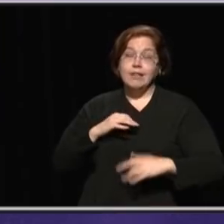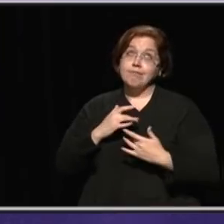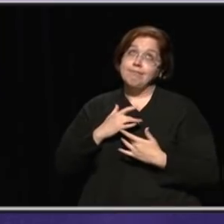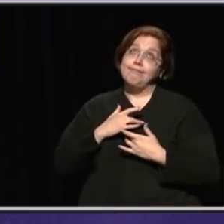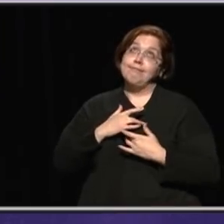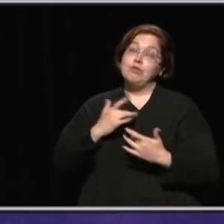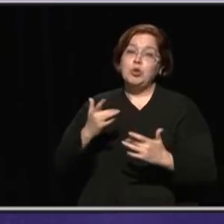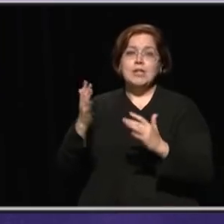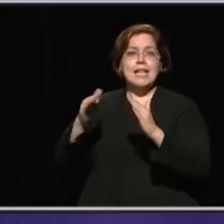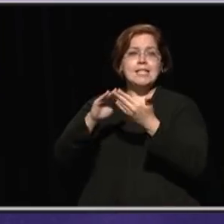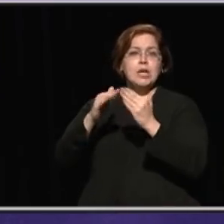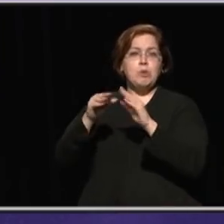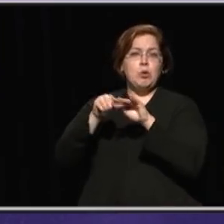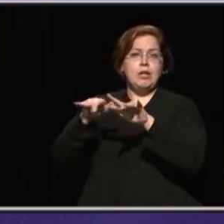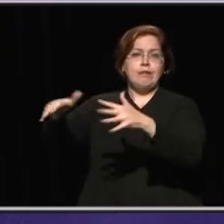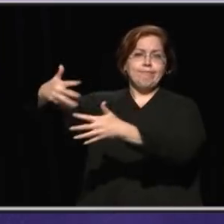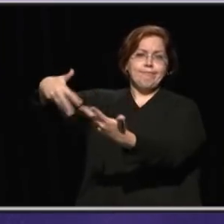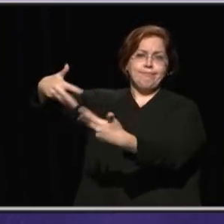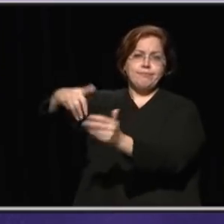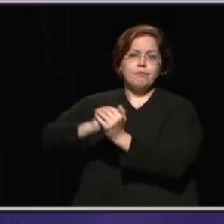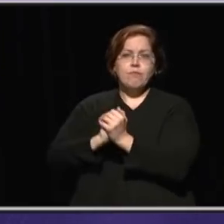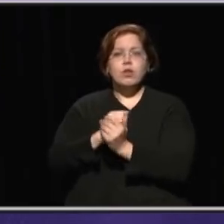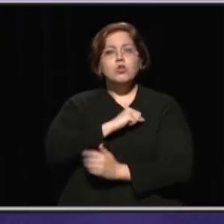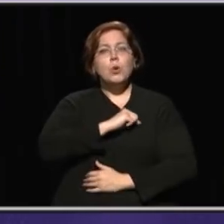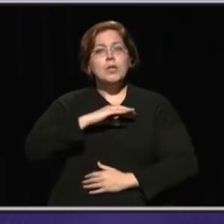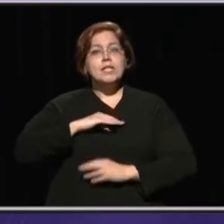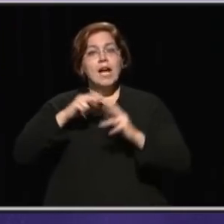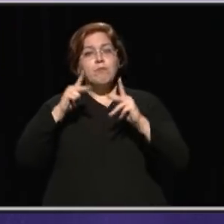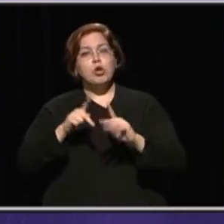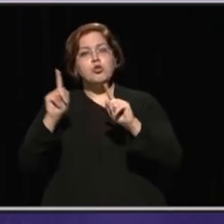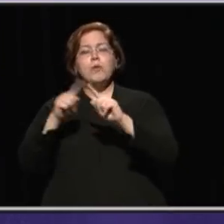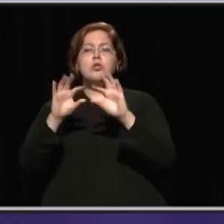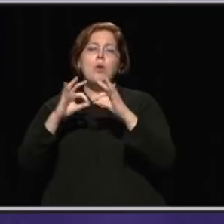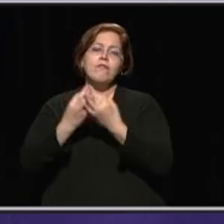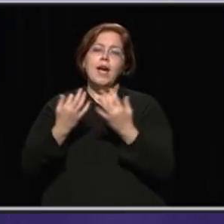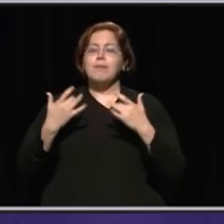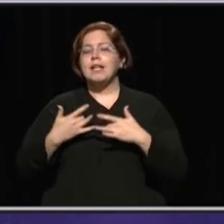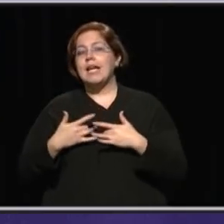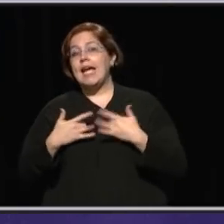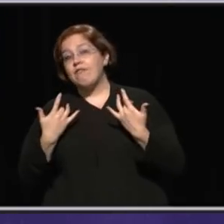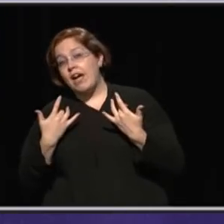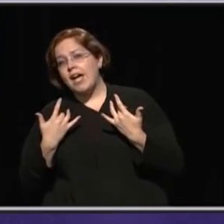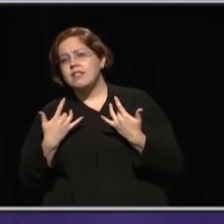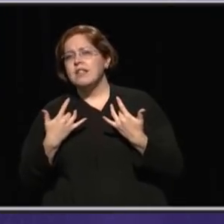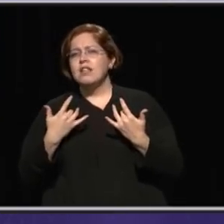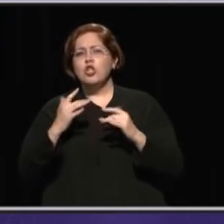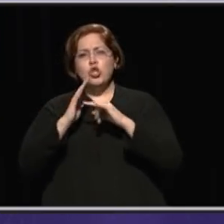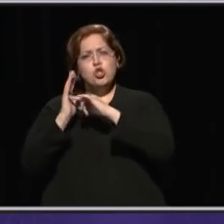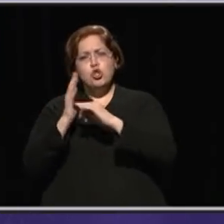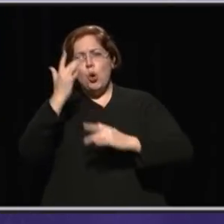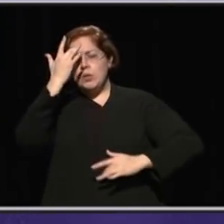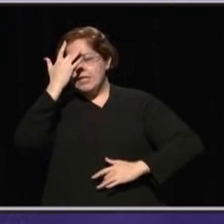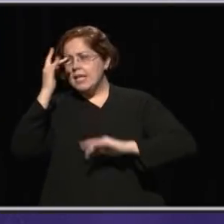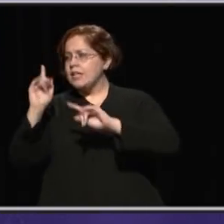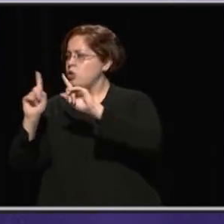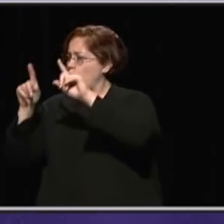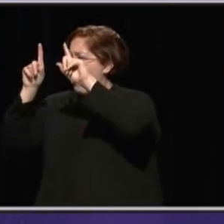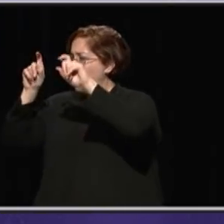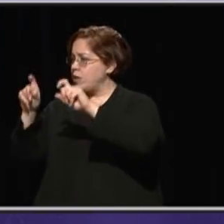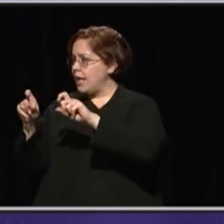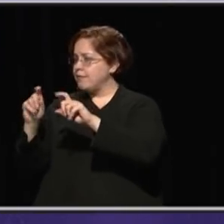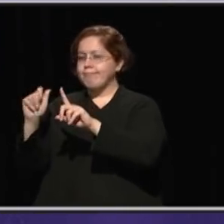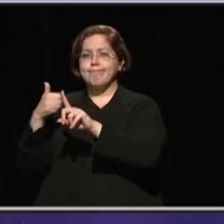that's community transmission. So a staffer was at a family gathering, had symptoms, goes and gets tested,